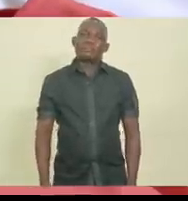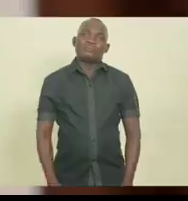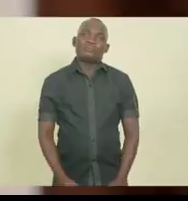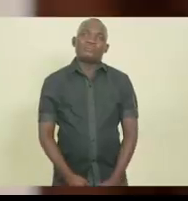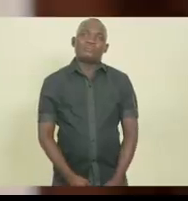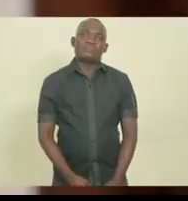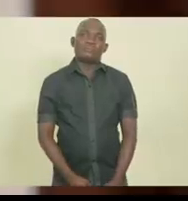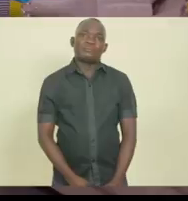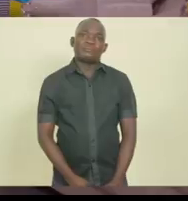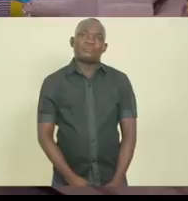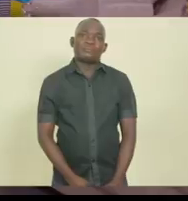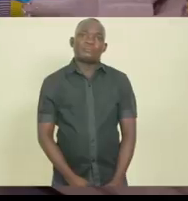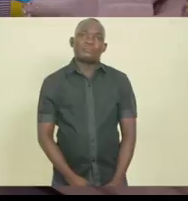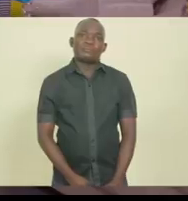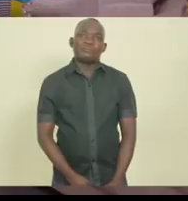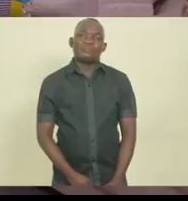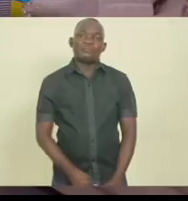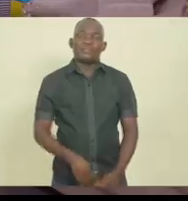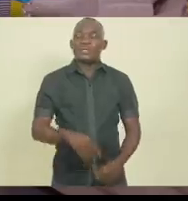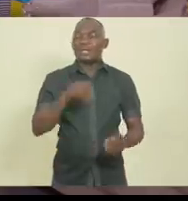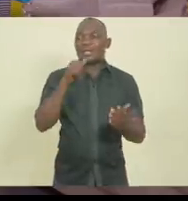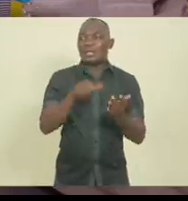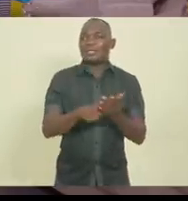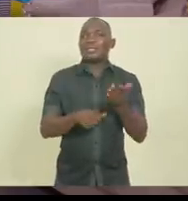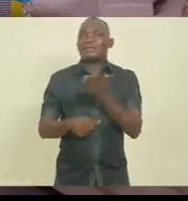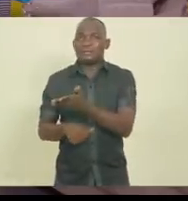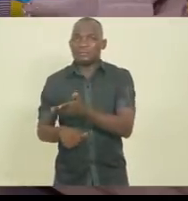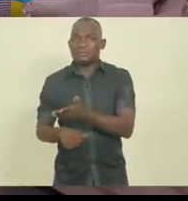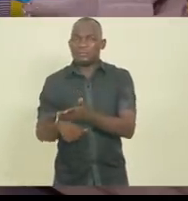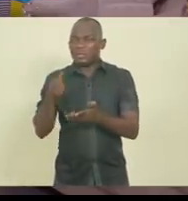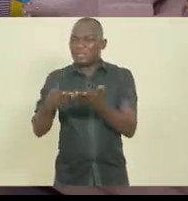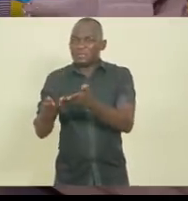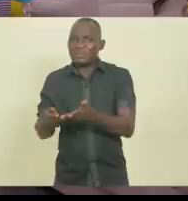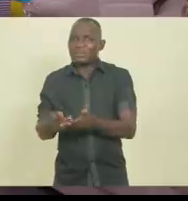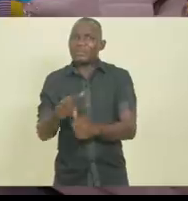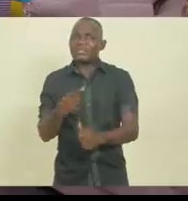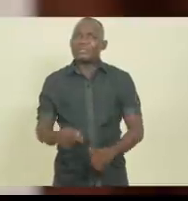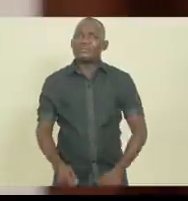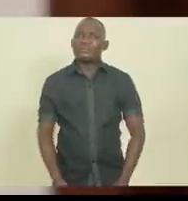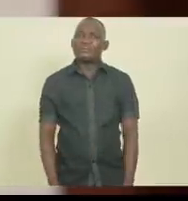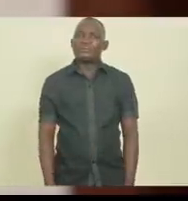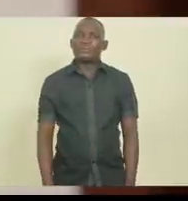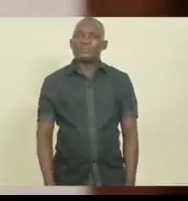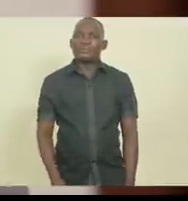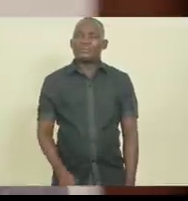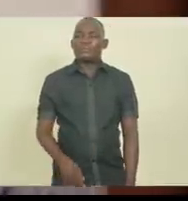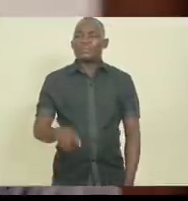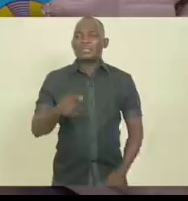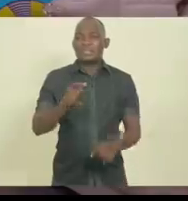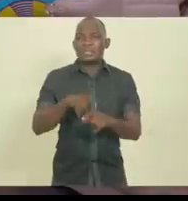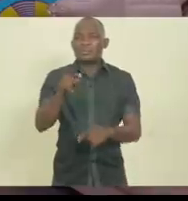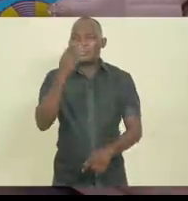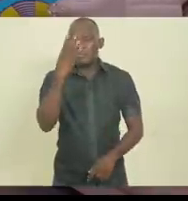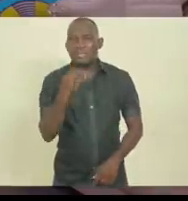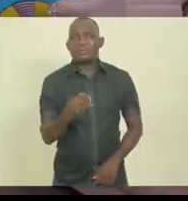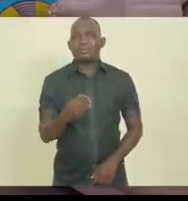The delivery guy brought this. Hey, why did you give it to me first? Ma, you were asleep,